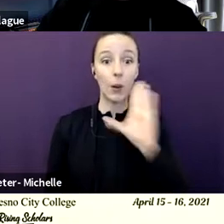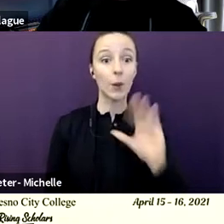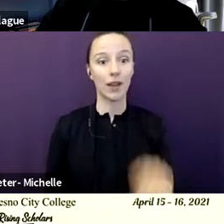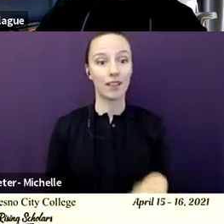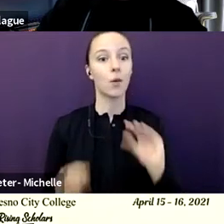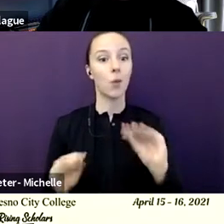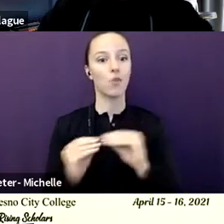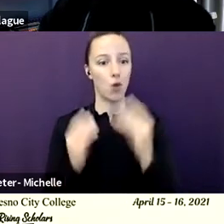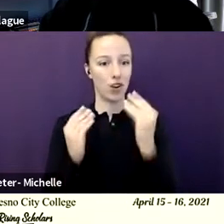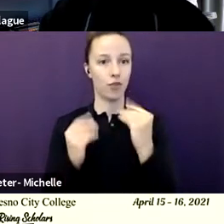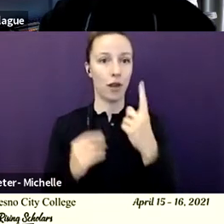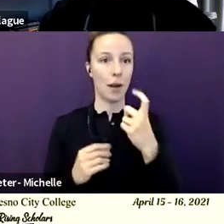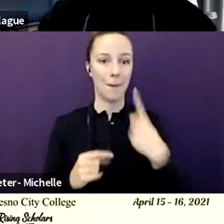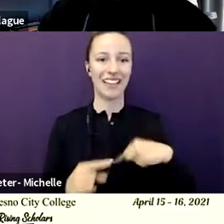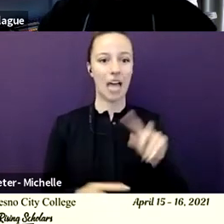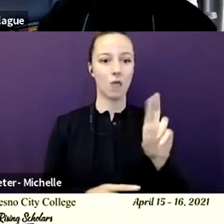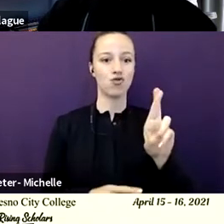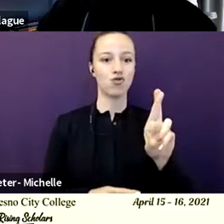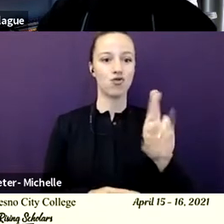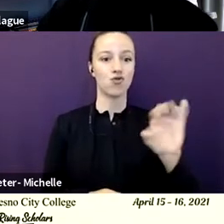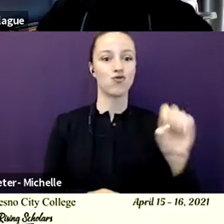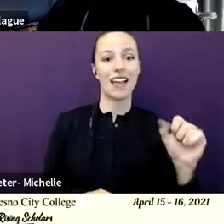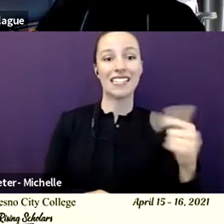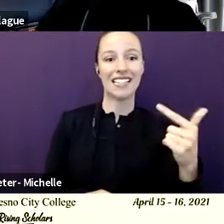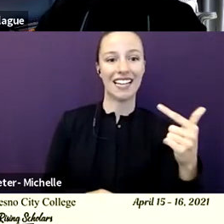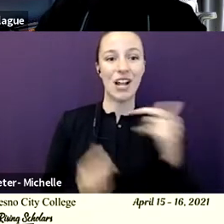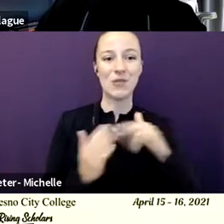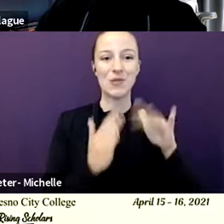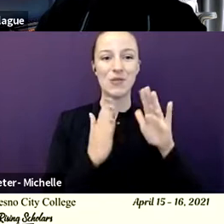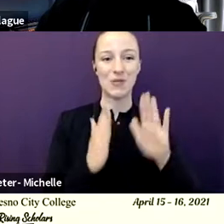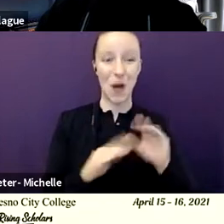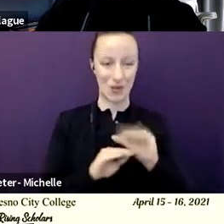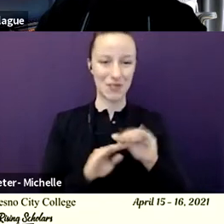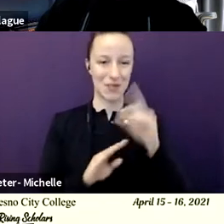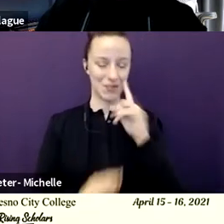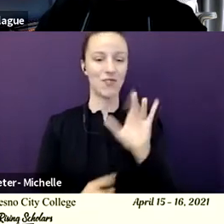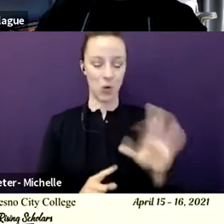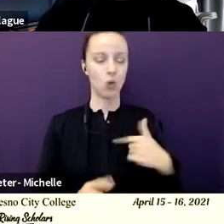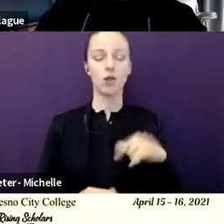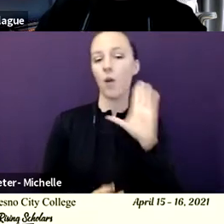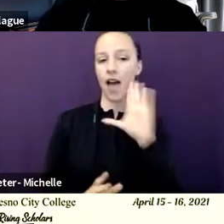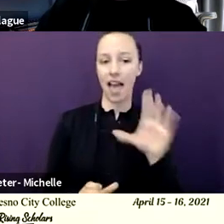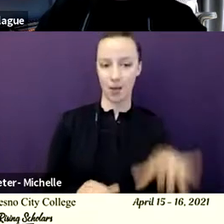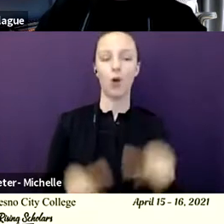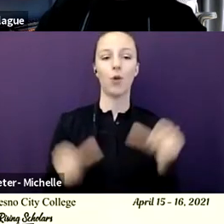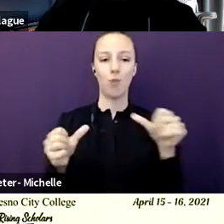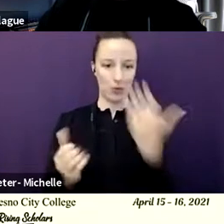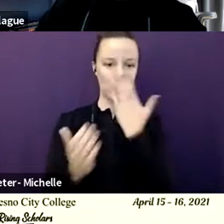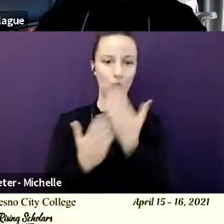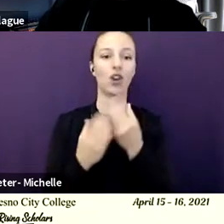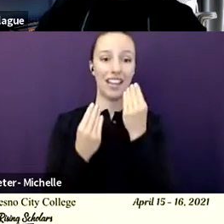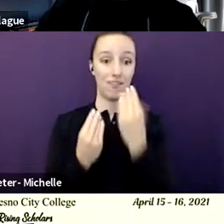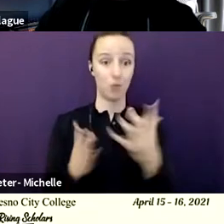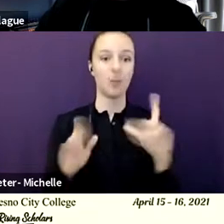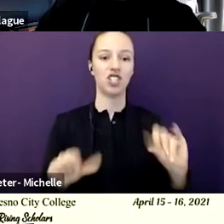Counselor for Fresno City College, so I will enter in some good information to pass along.